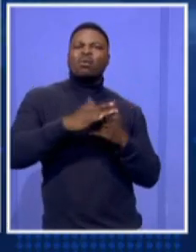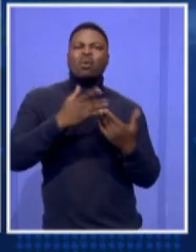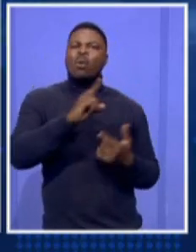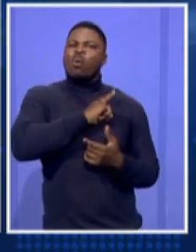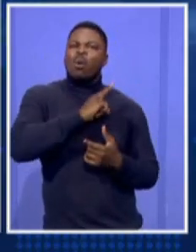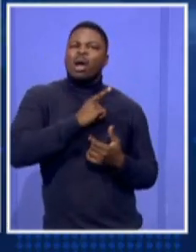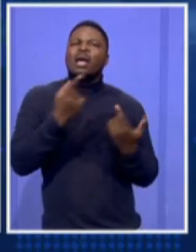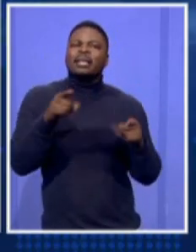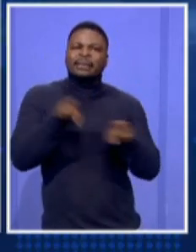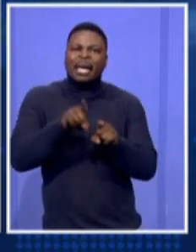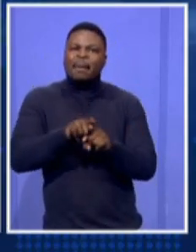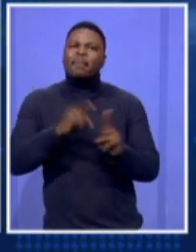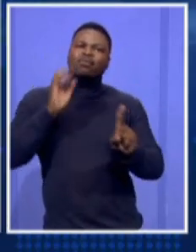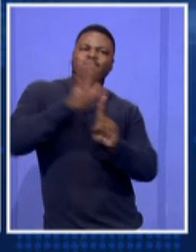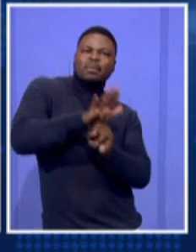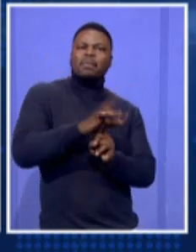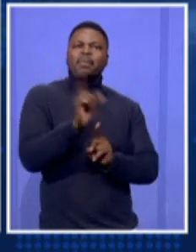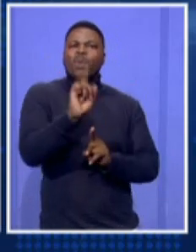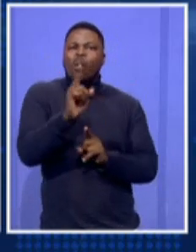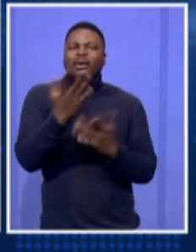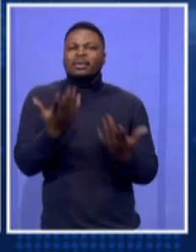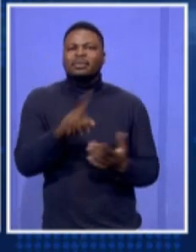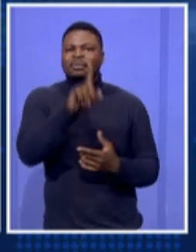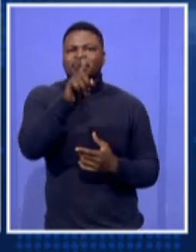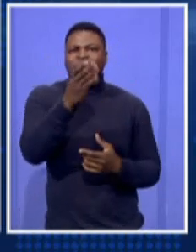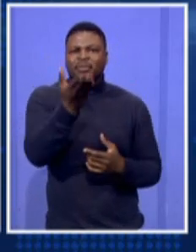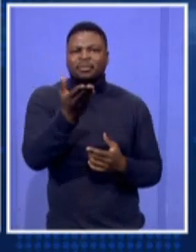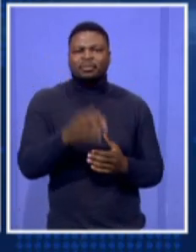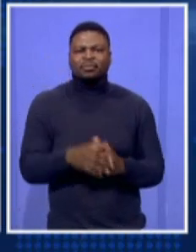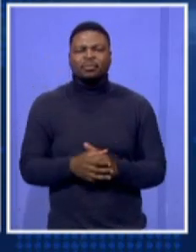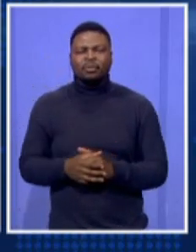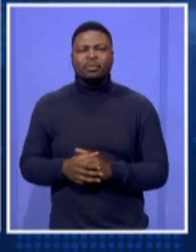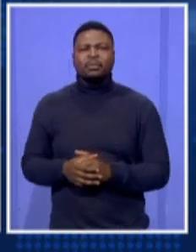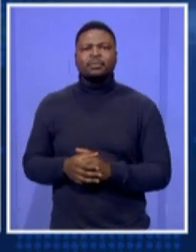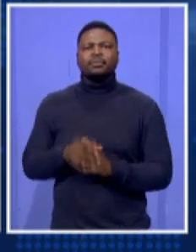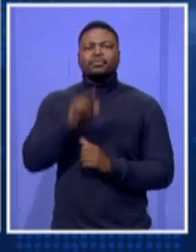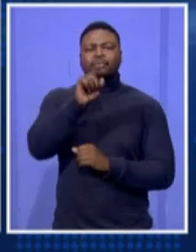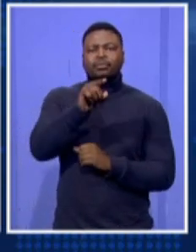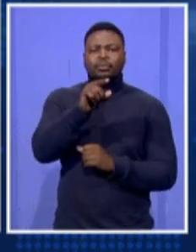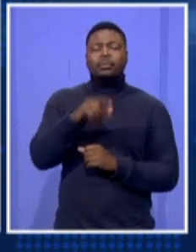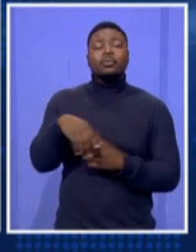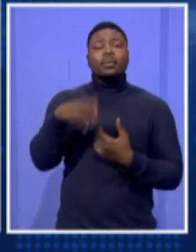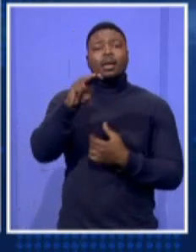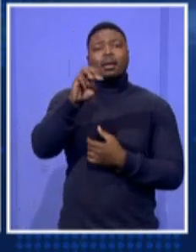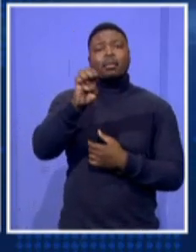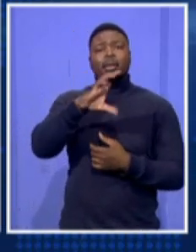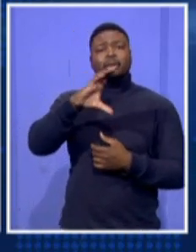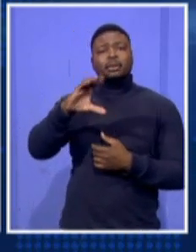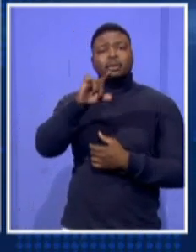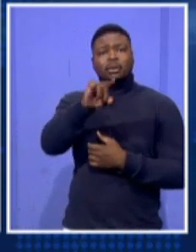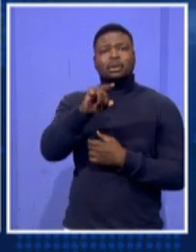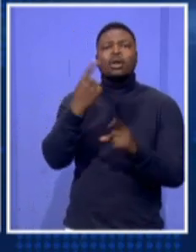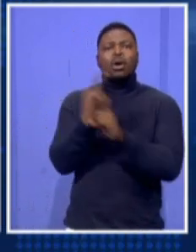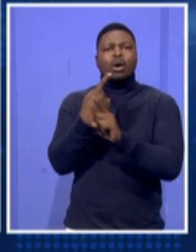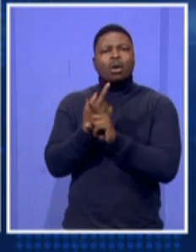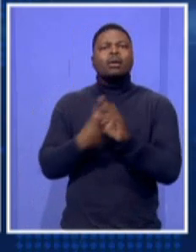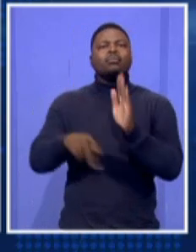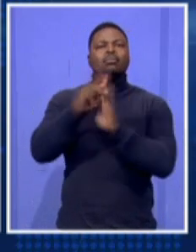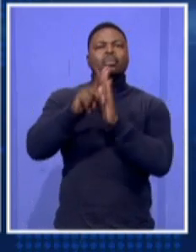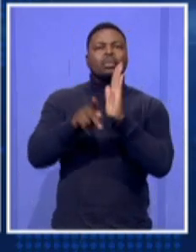Well, in his capacity as the MEC, as I say, he's been implementing policies of the